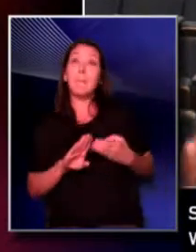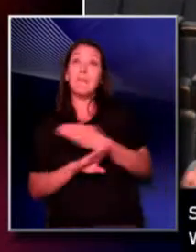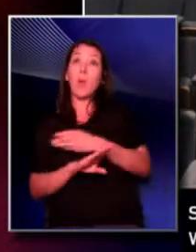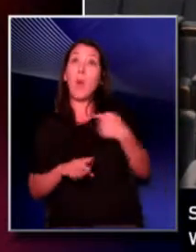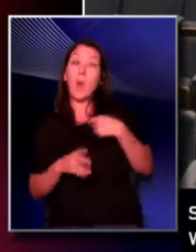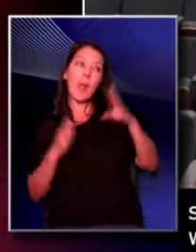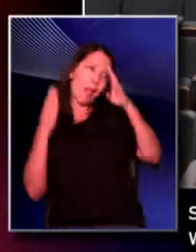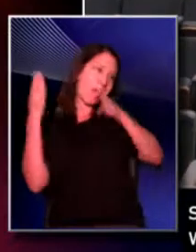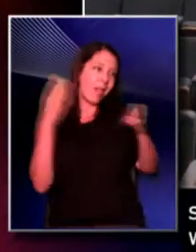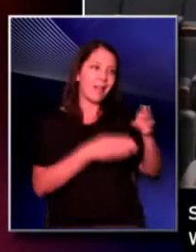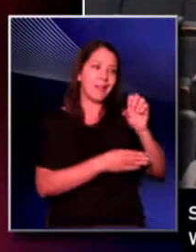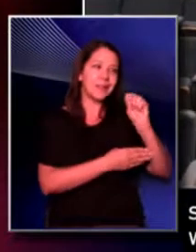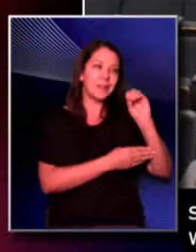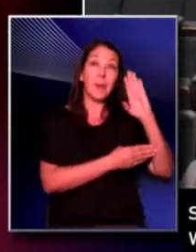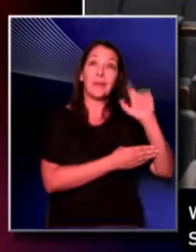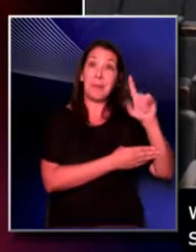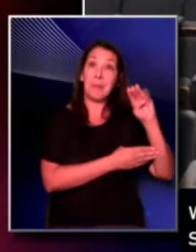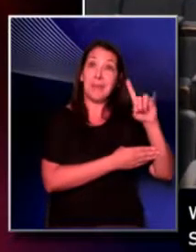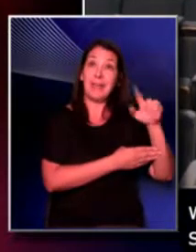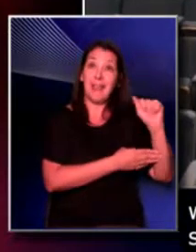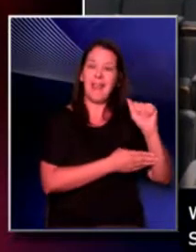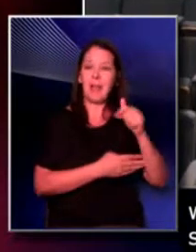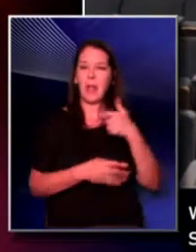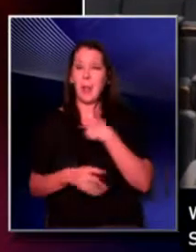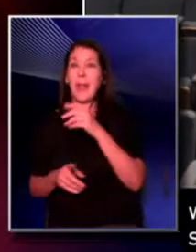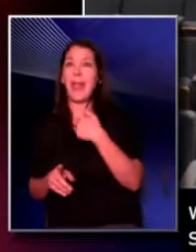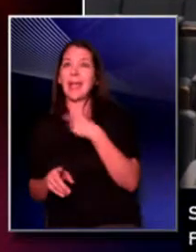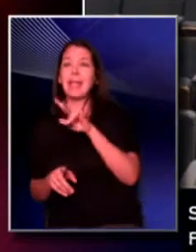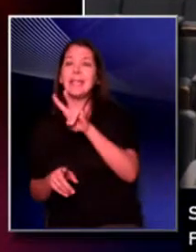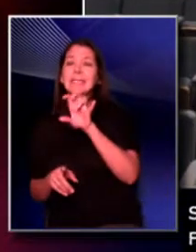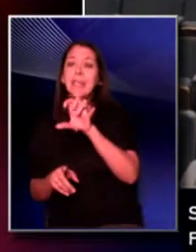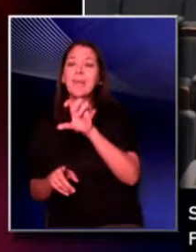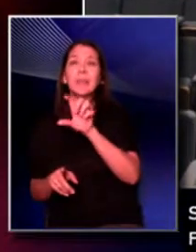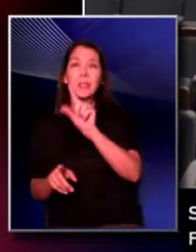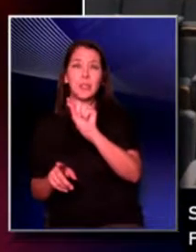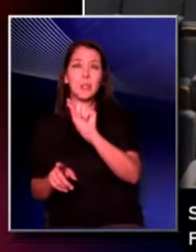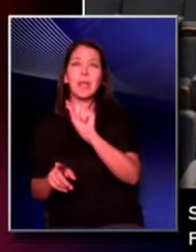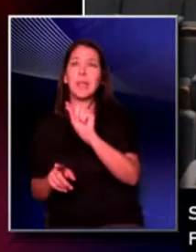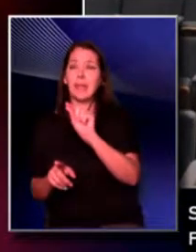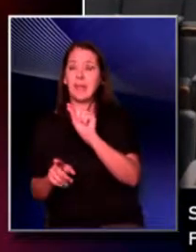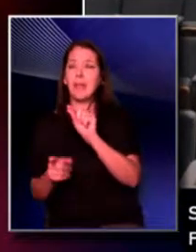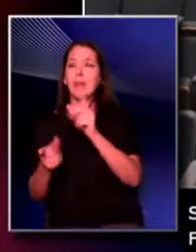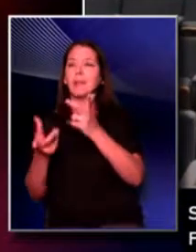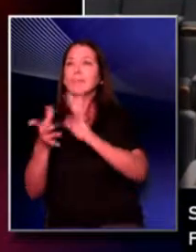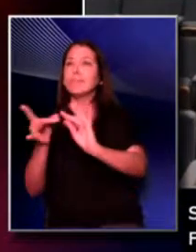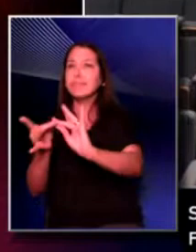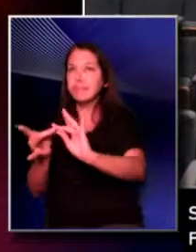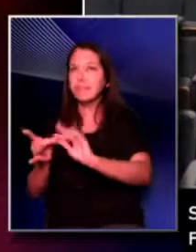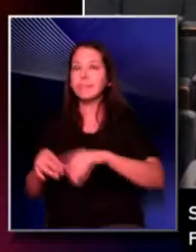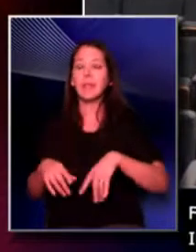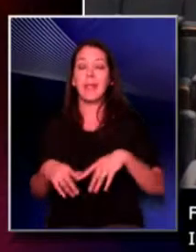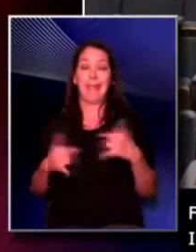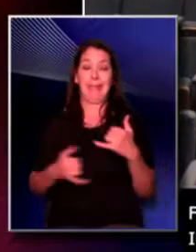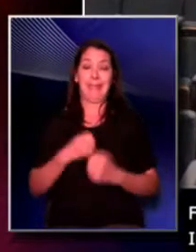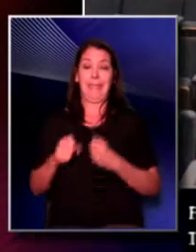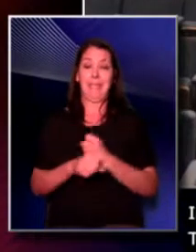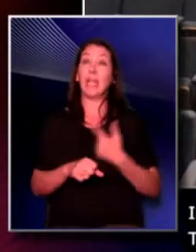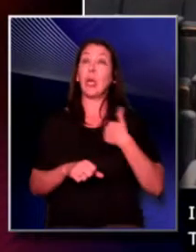focus, we only had 7,500 impressions. This year, we increased that